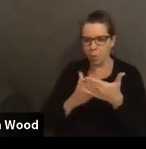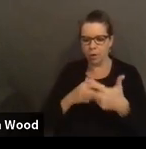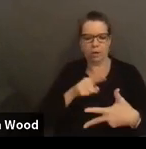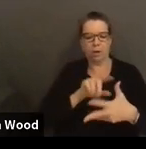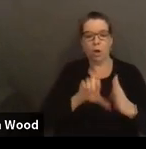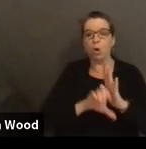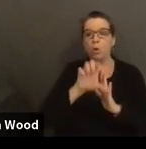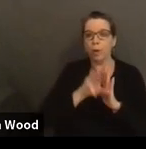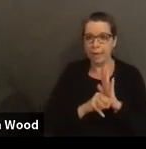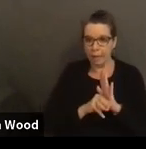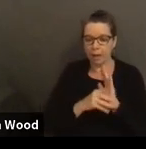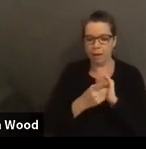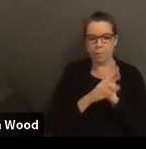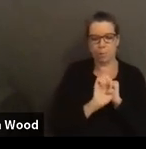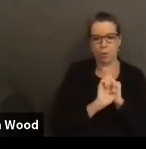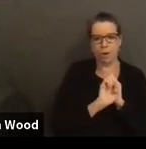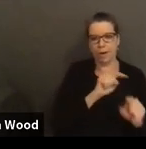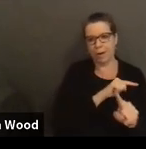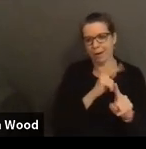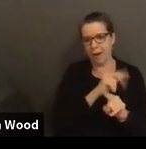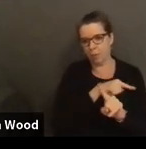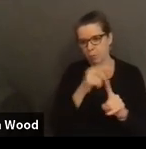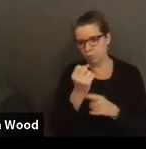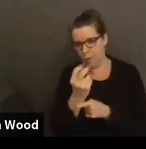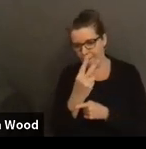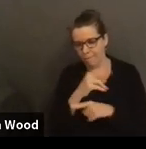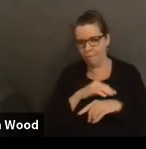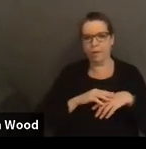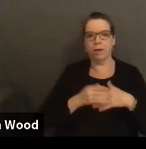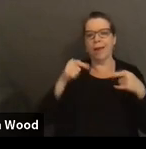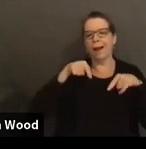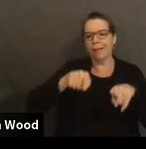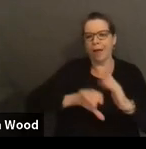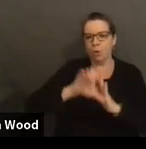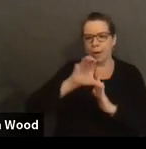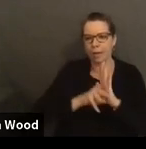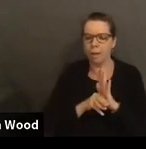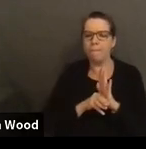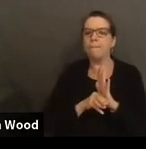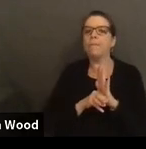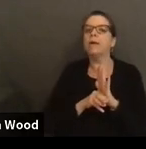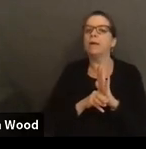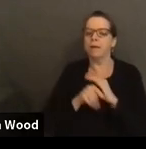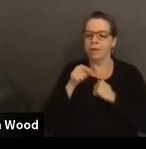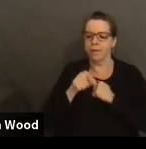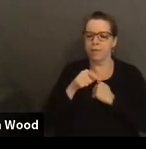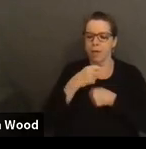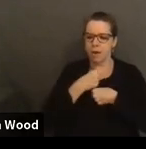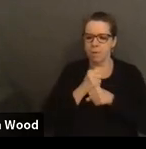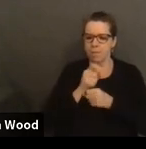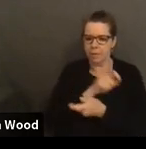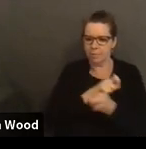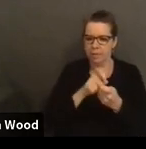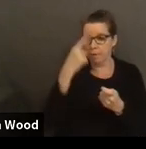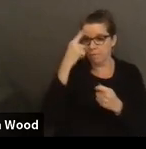with pre-K through 12 digitized standards aligned curricula that have been customized for